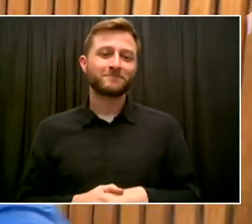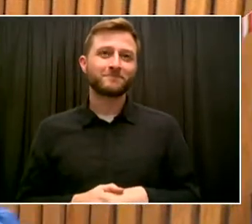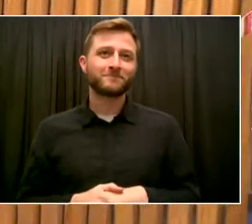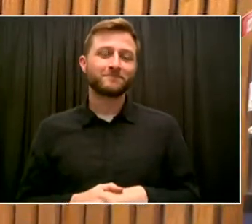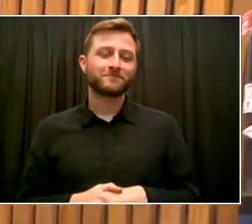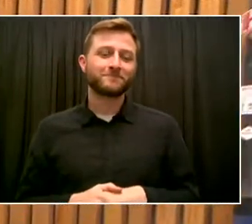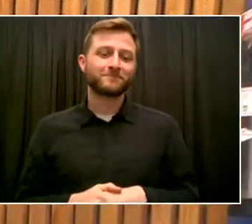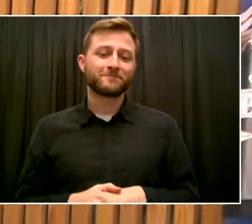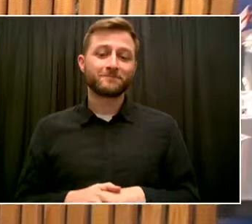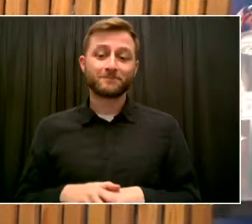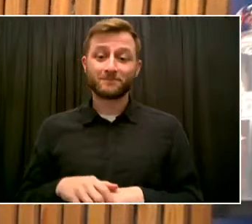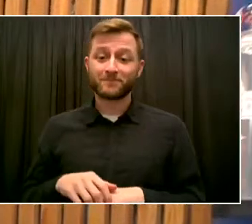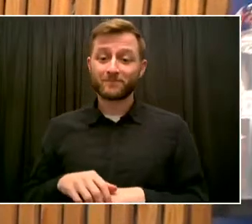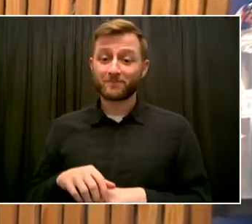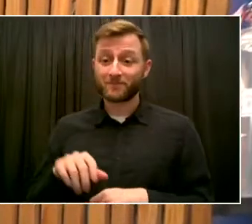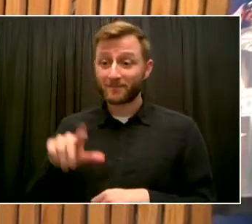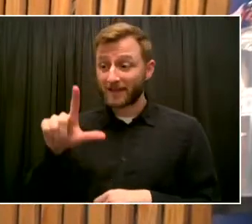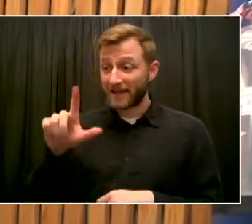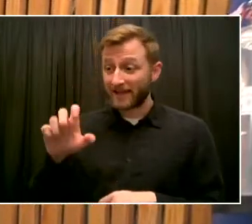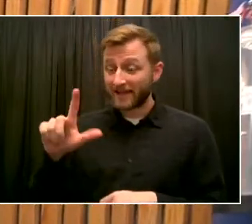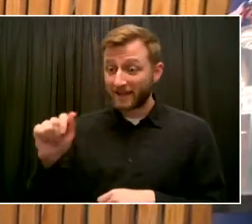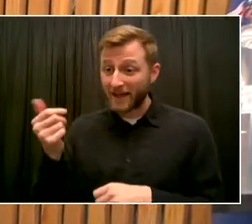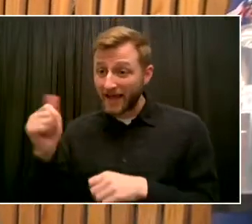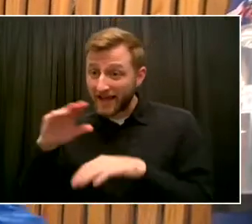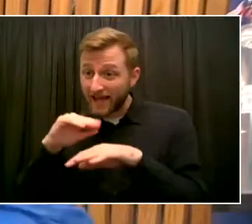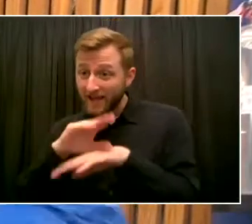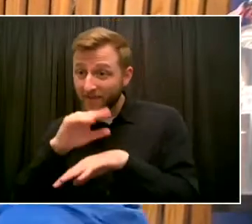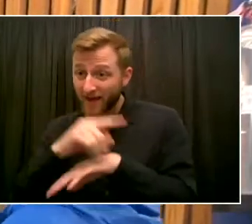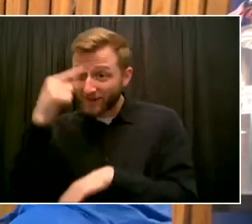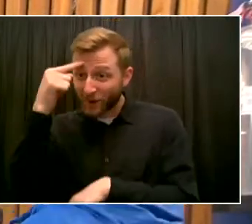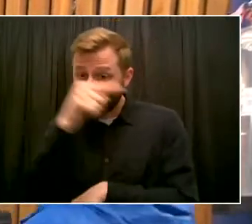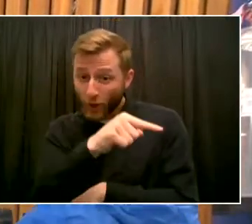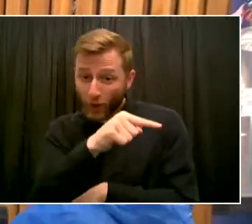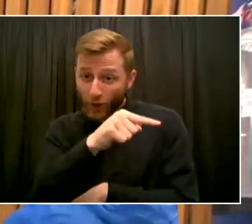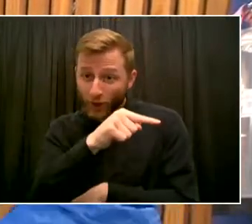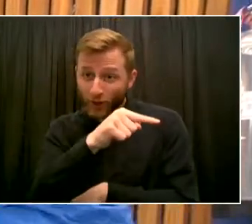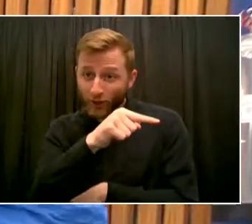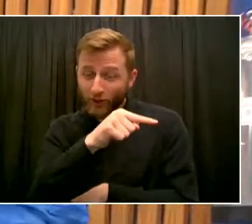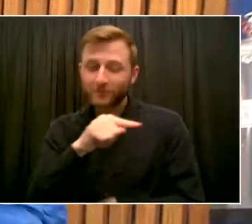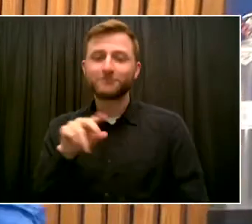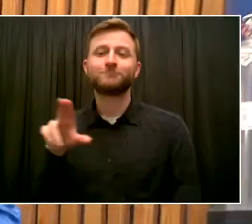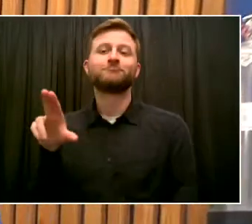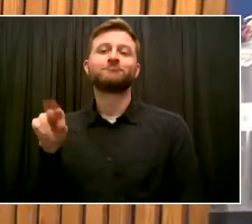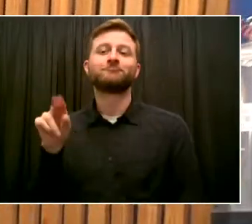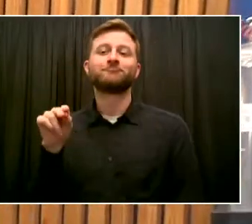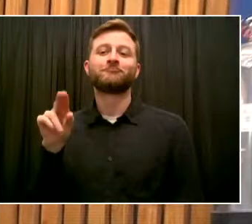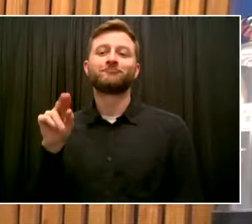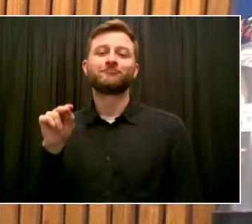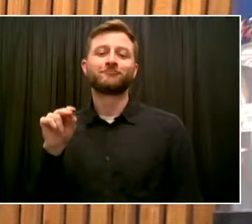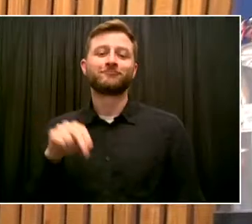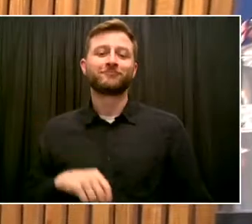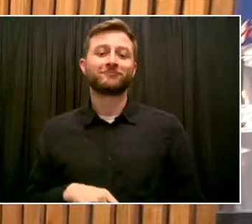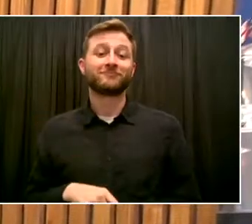Leela, do you have any advice for Carter? No. You're on your own, Carter.